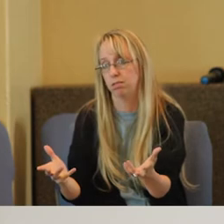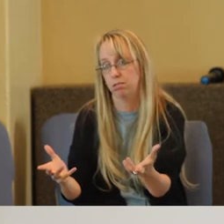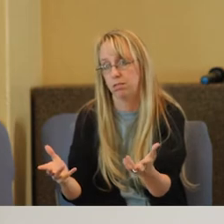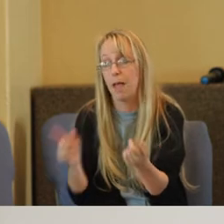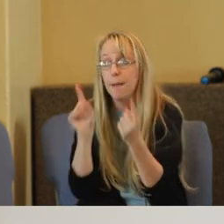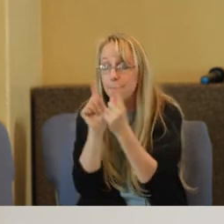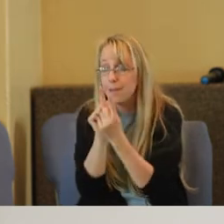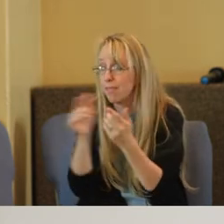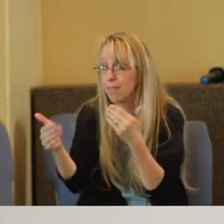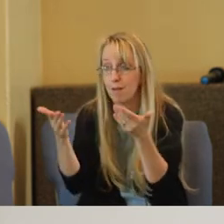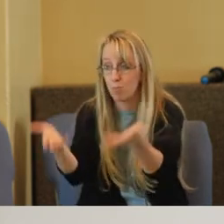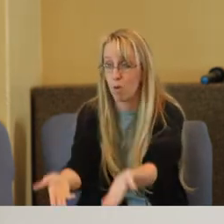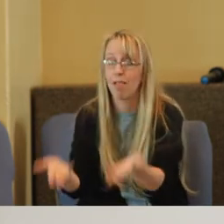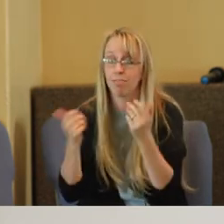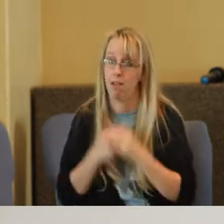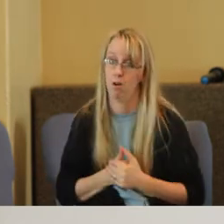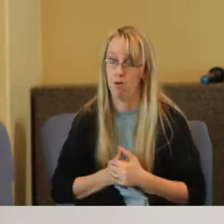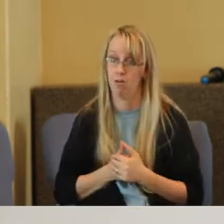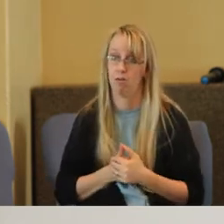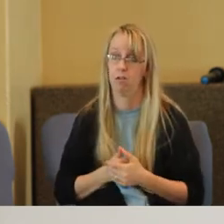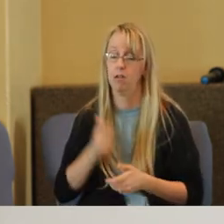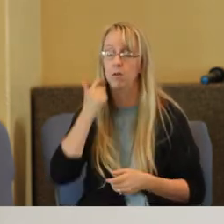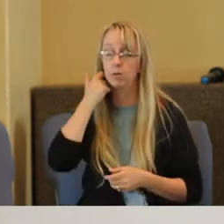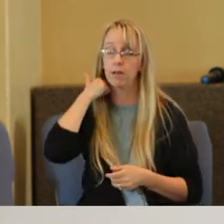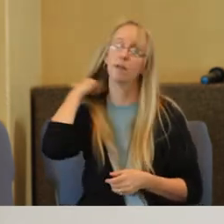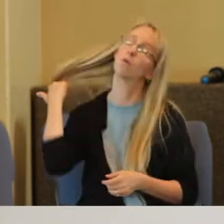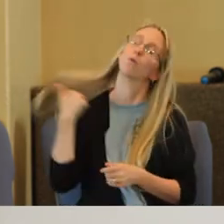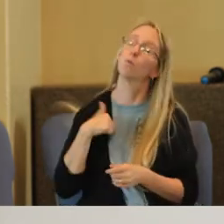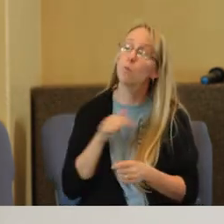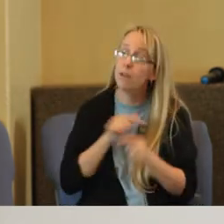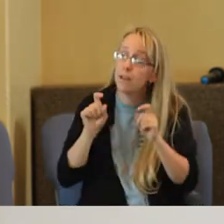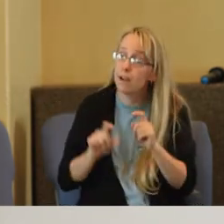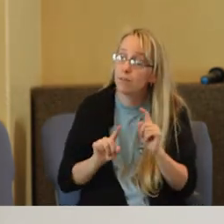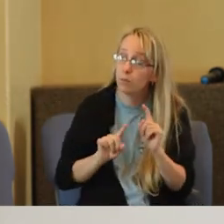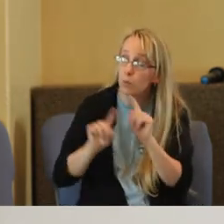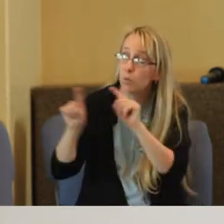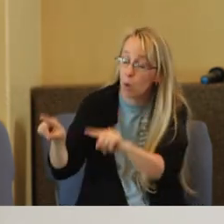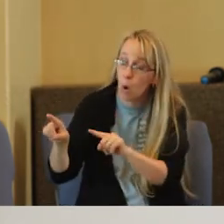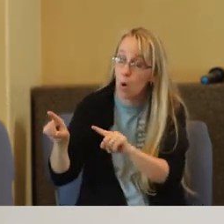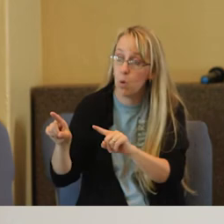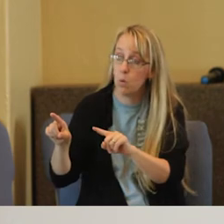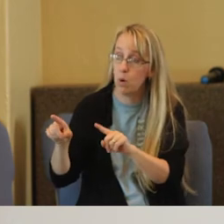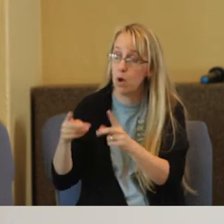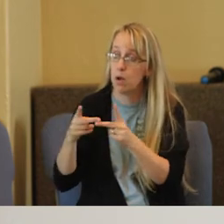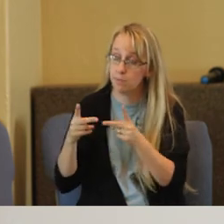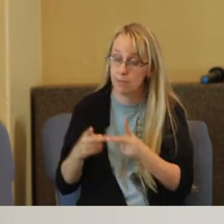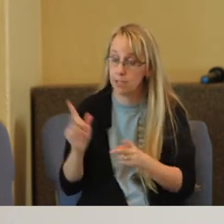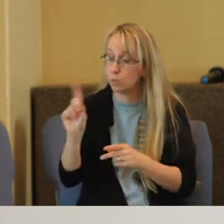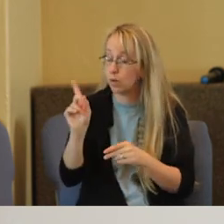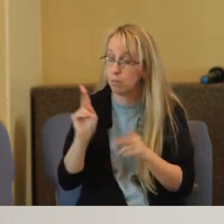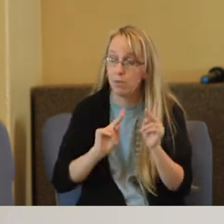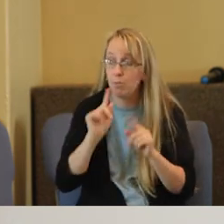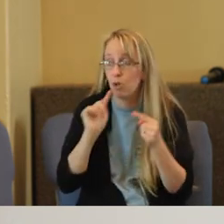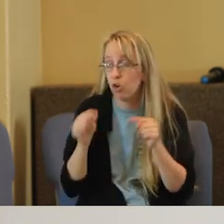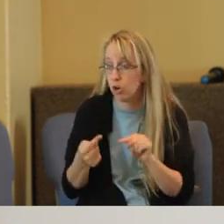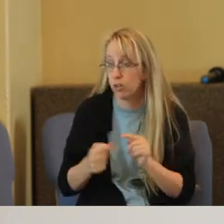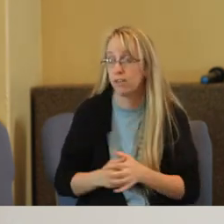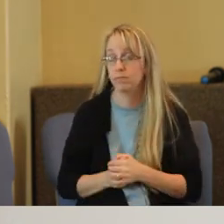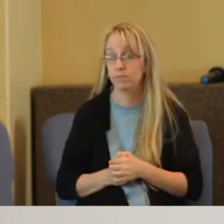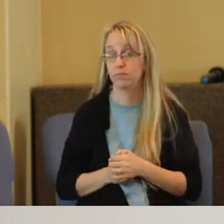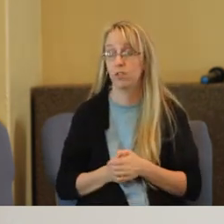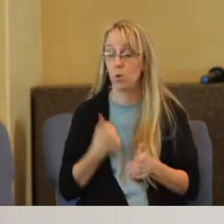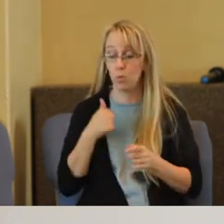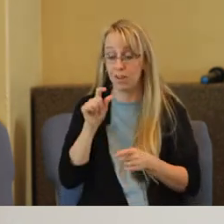We have to go to the people places where people are hurting. We have to let them